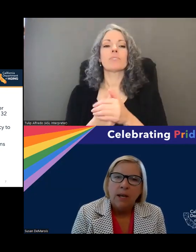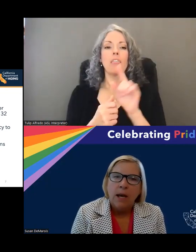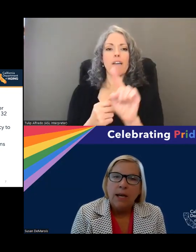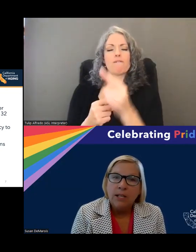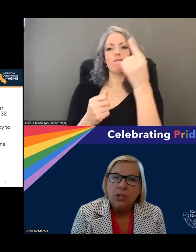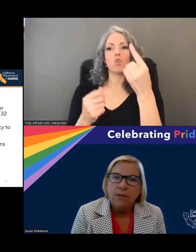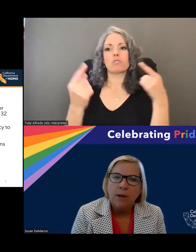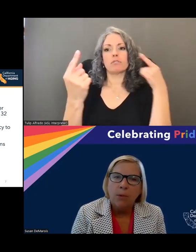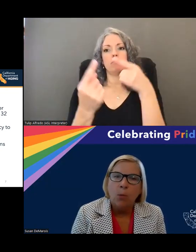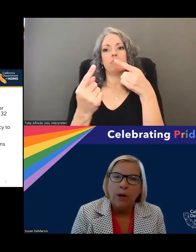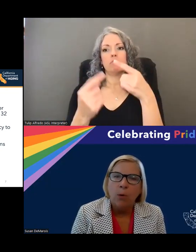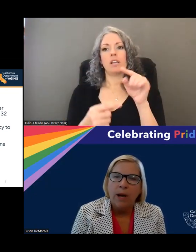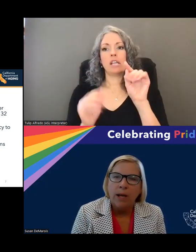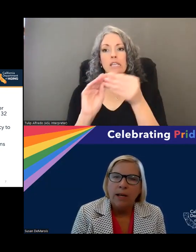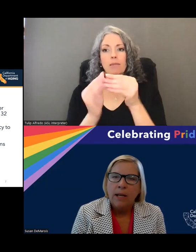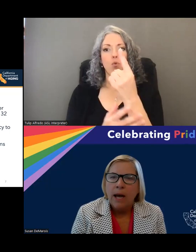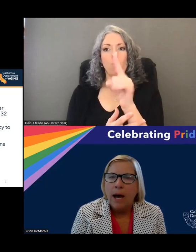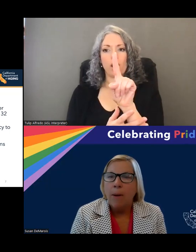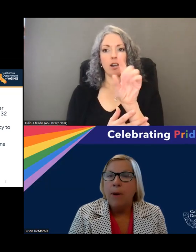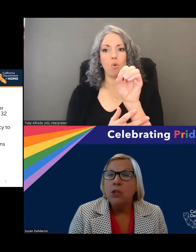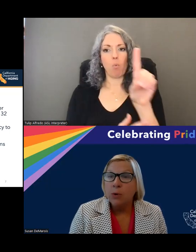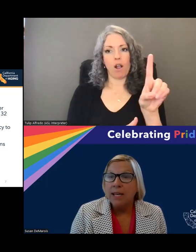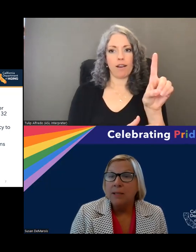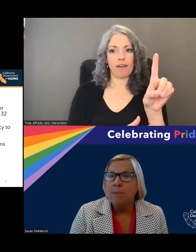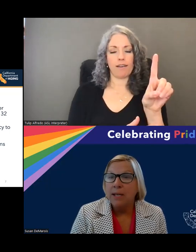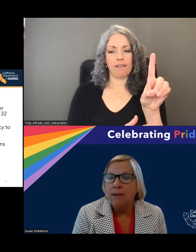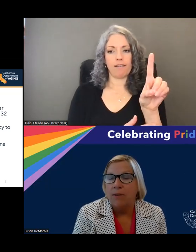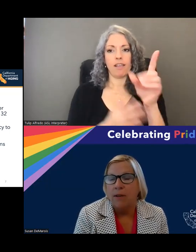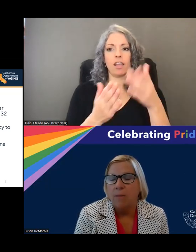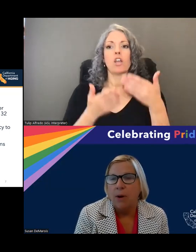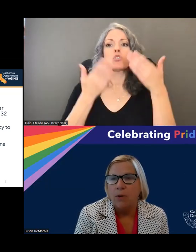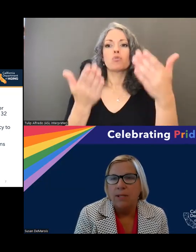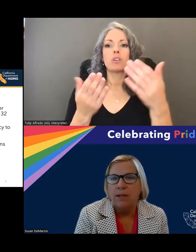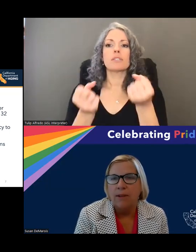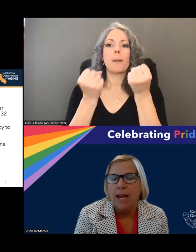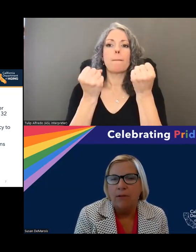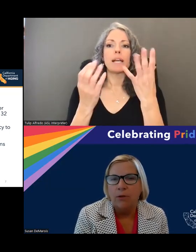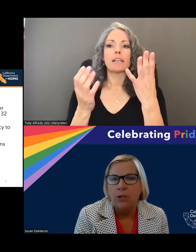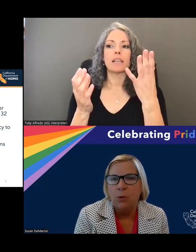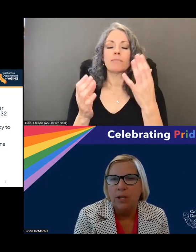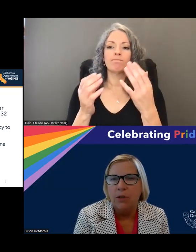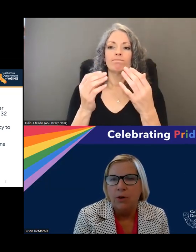initiatives, initiative number 101 addressed many of the components of the